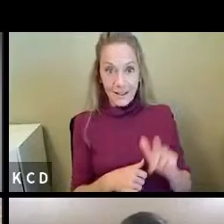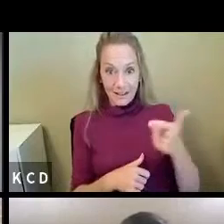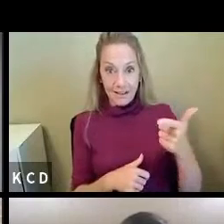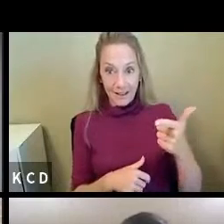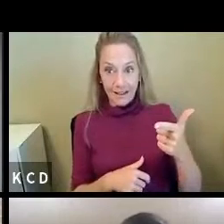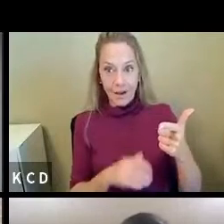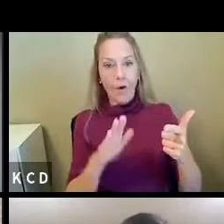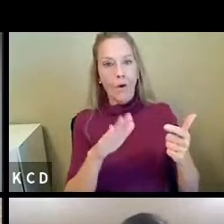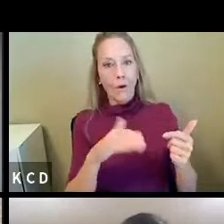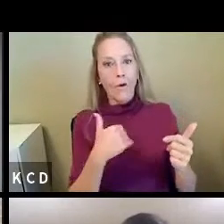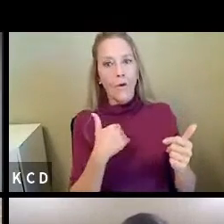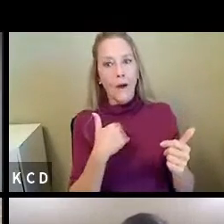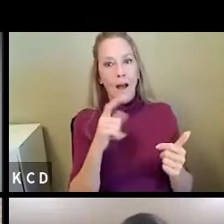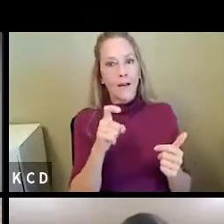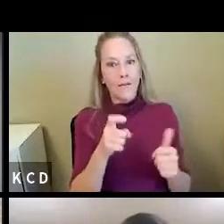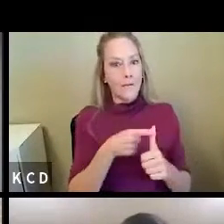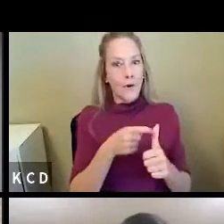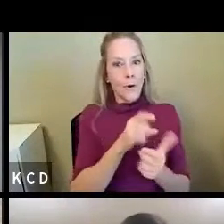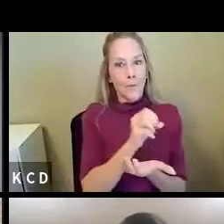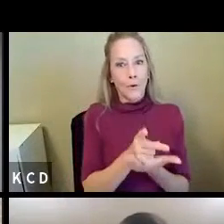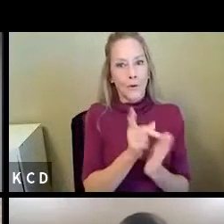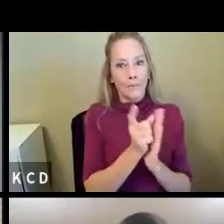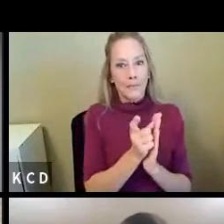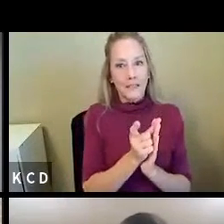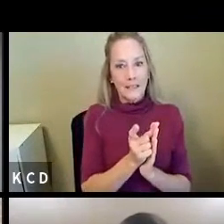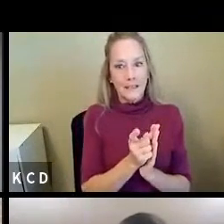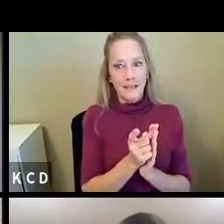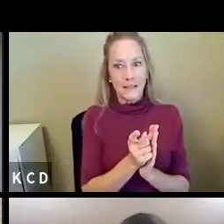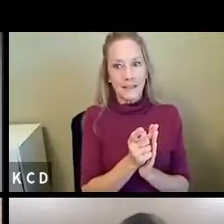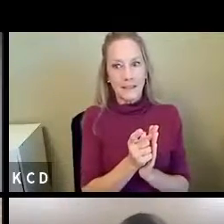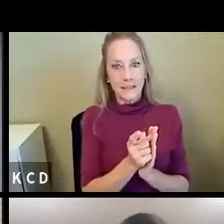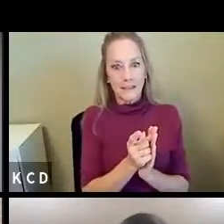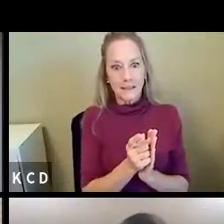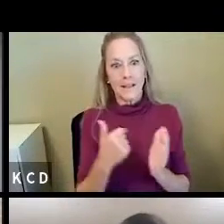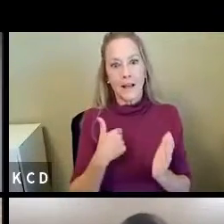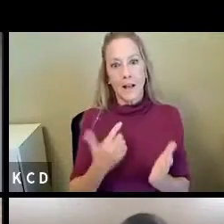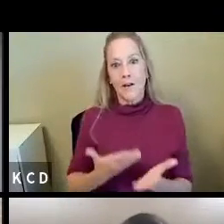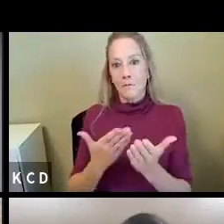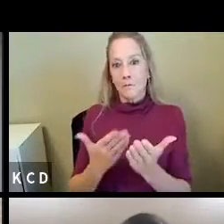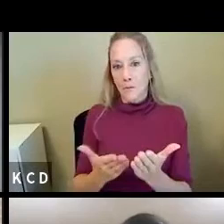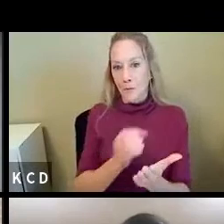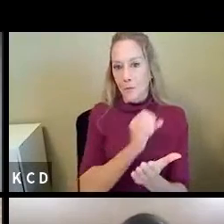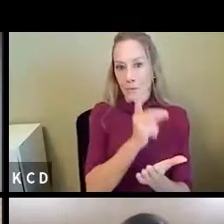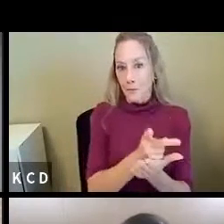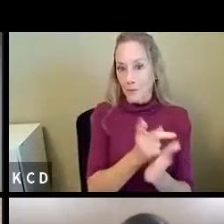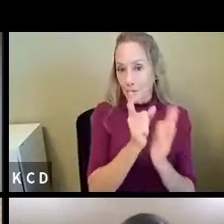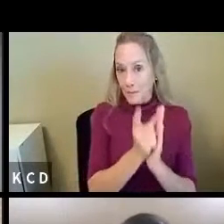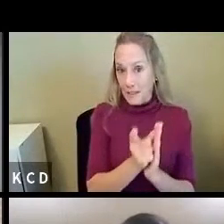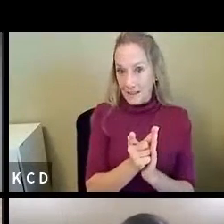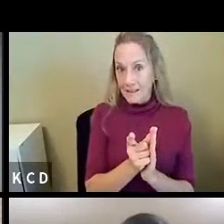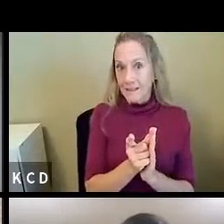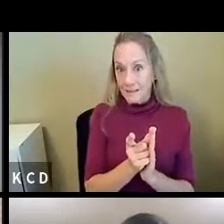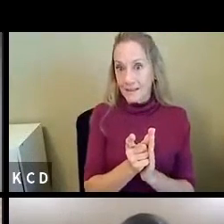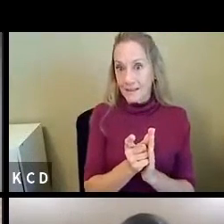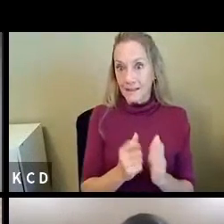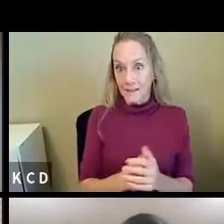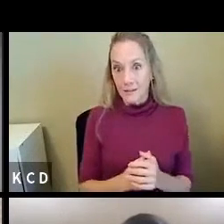Second. Oh, actually, we've got to approve minutes first, don't we? I move we approve the minutes.